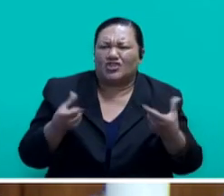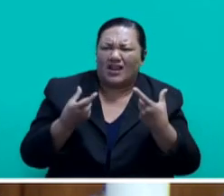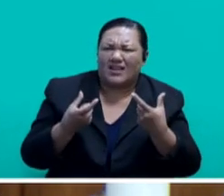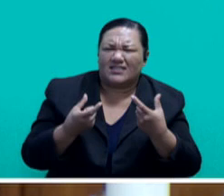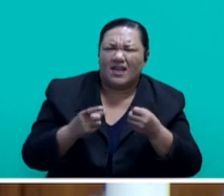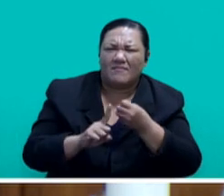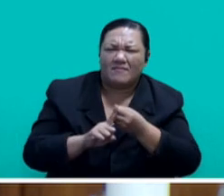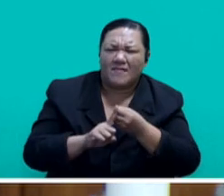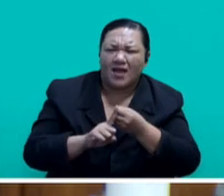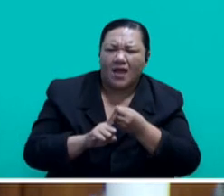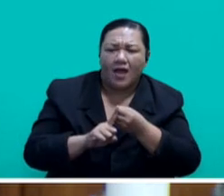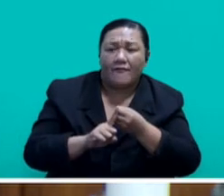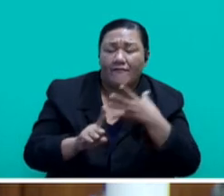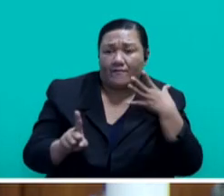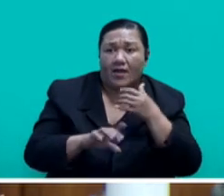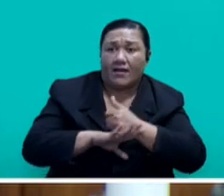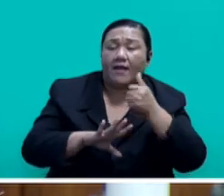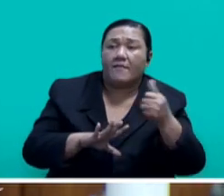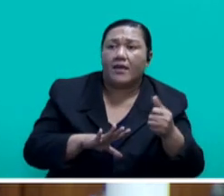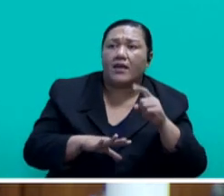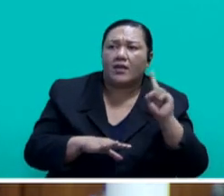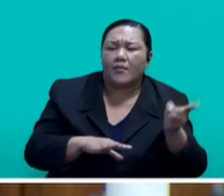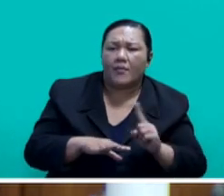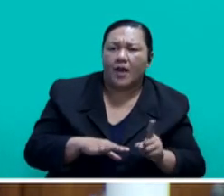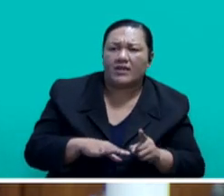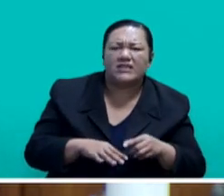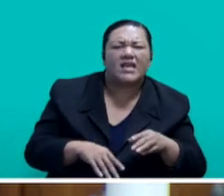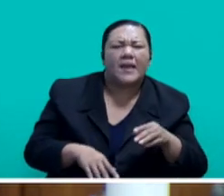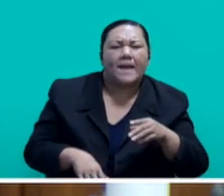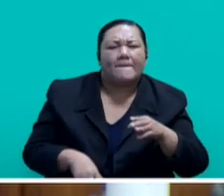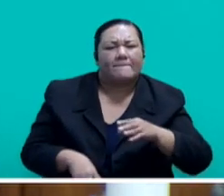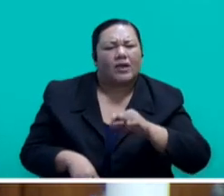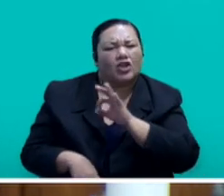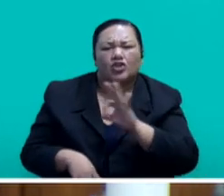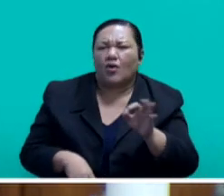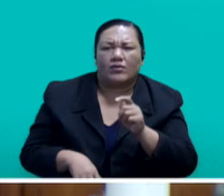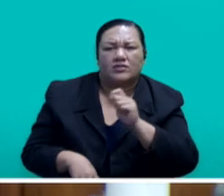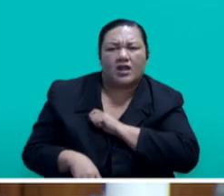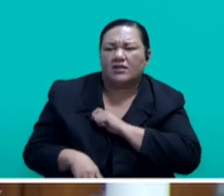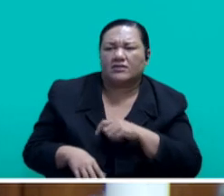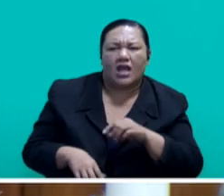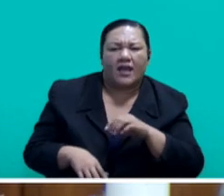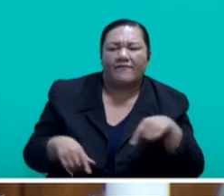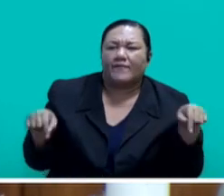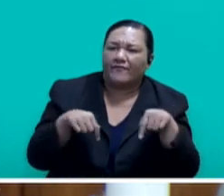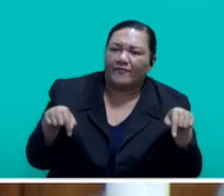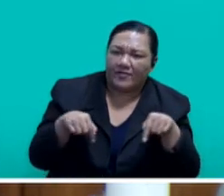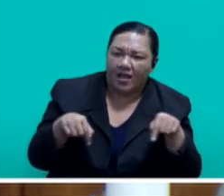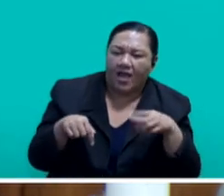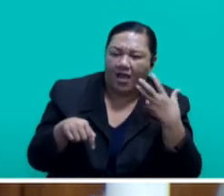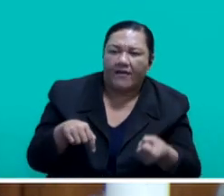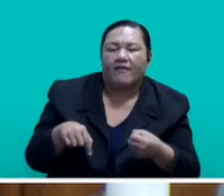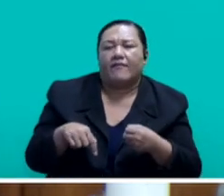also created an environment of mistrust and fear. A government that brought pain to our citizens via